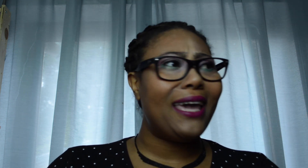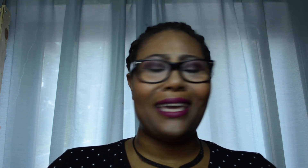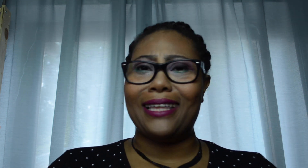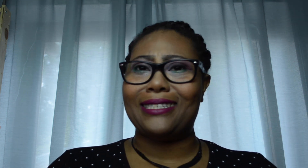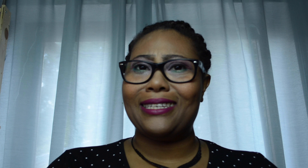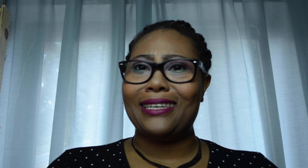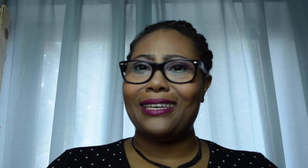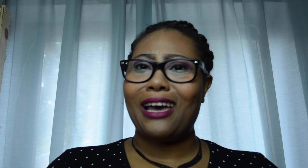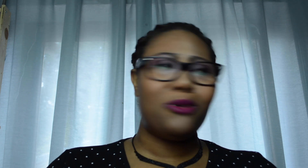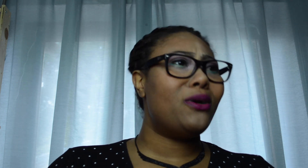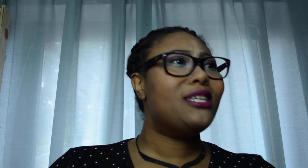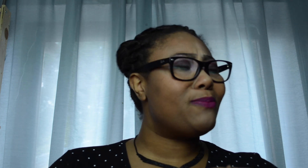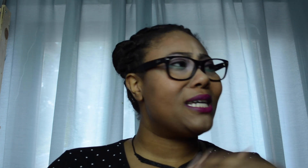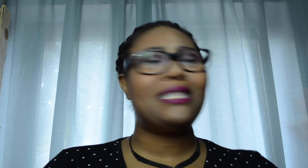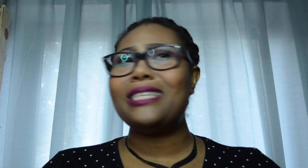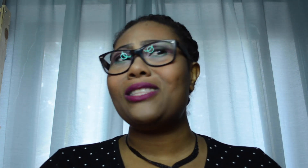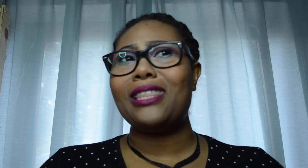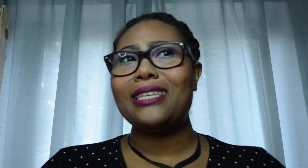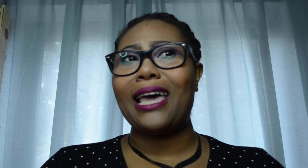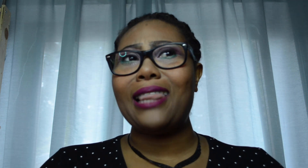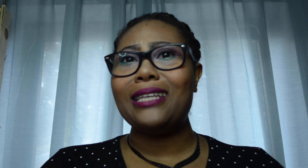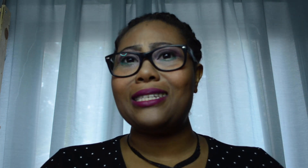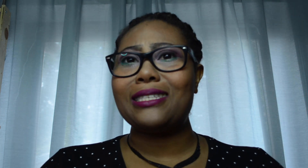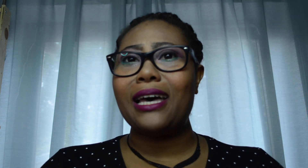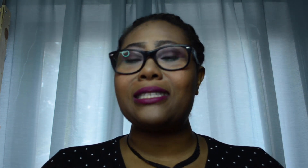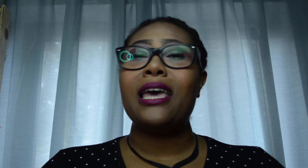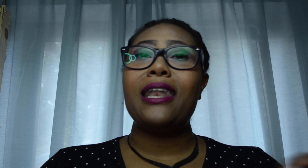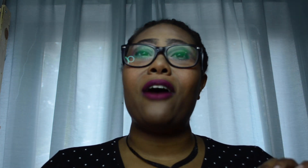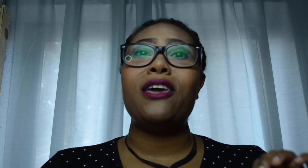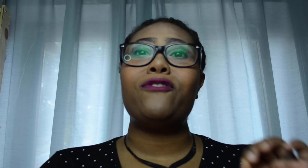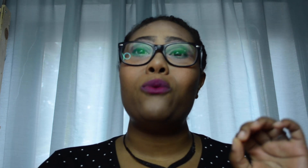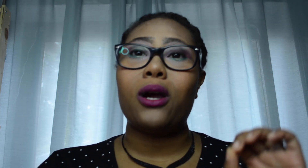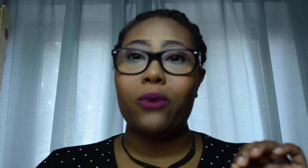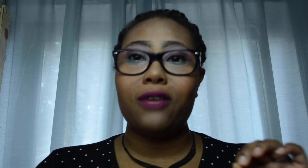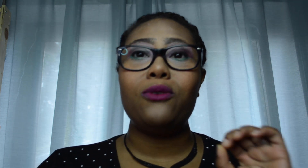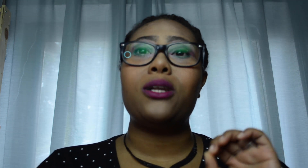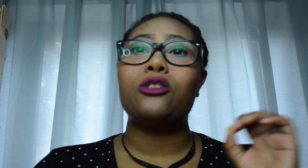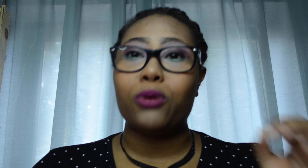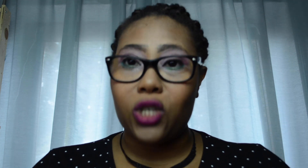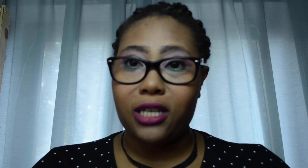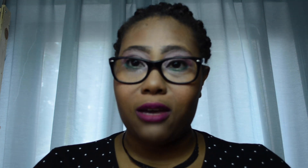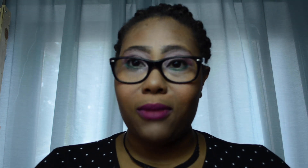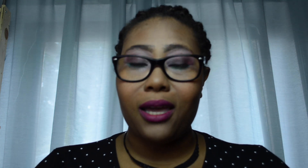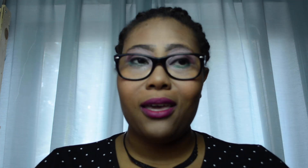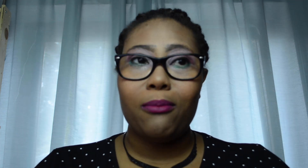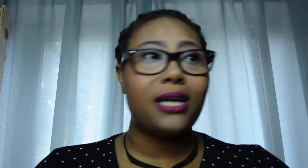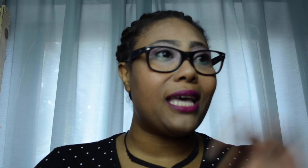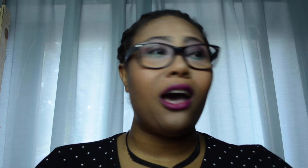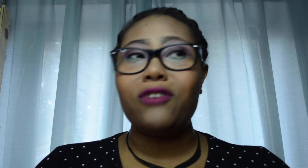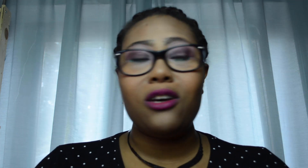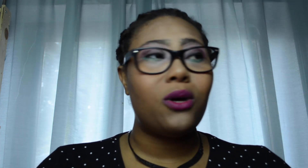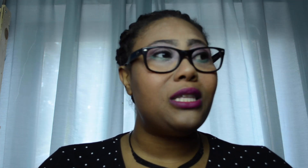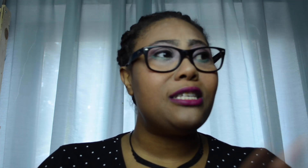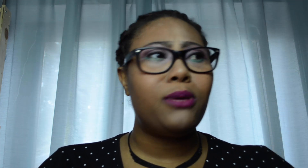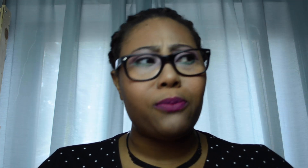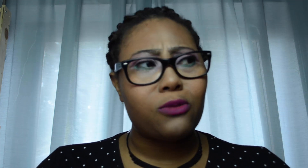I like it. I'm doing this because these are the things I'd like to discuss. Now, if you are one, if you wanted to project on me, because I